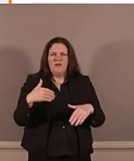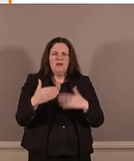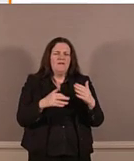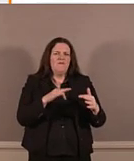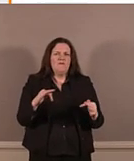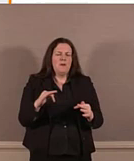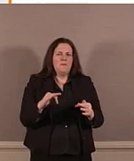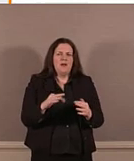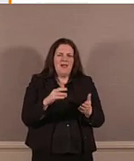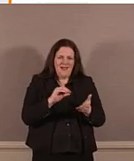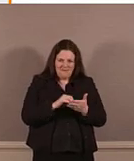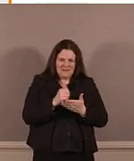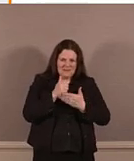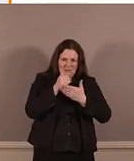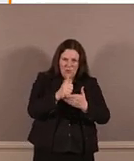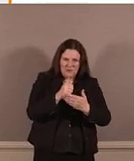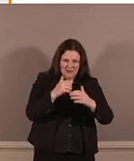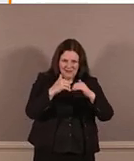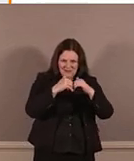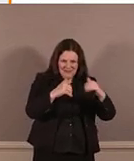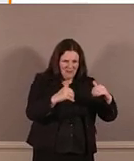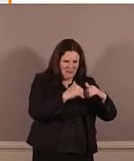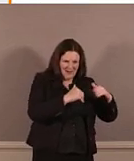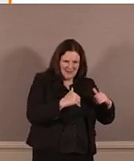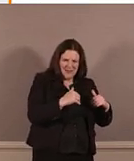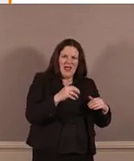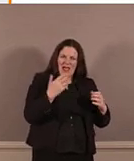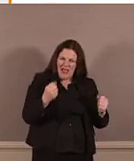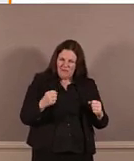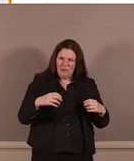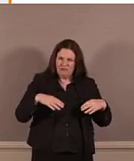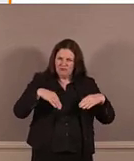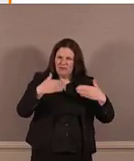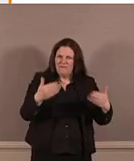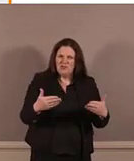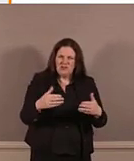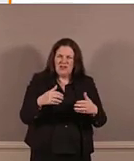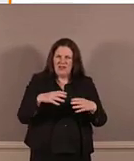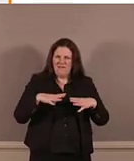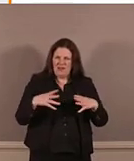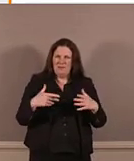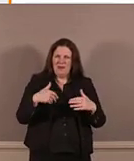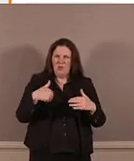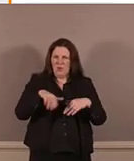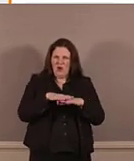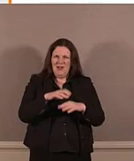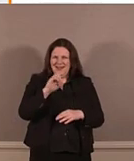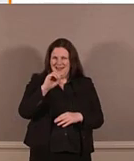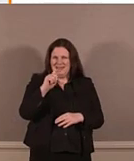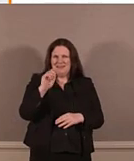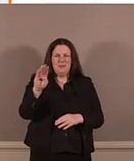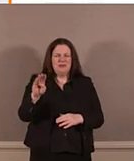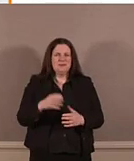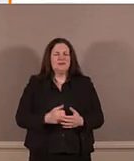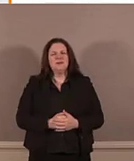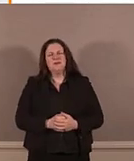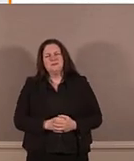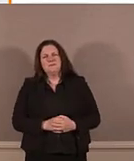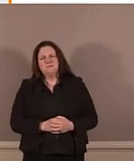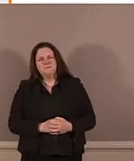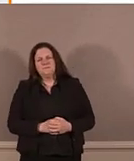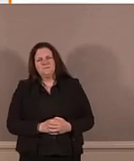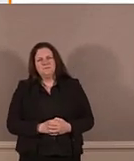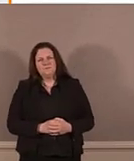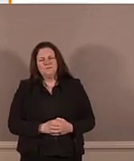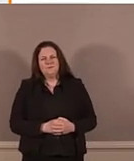from having support segregated to having provision available in the actual individual ETBs as such. Also, up